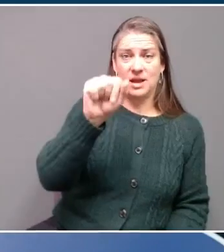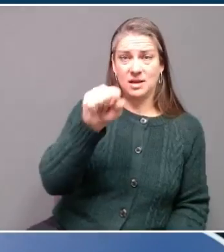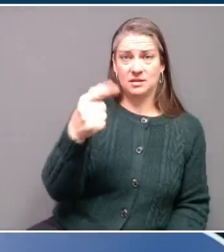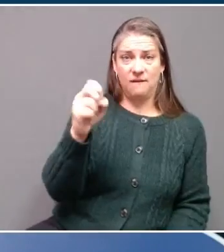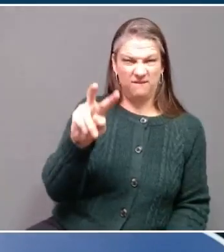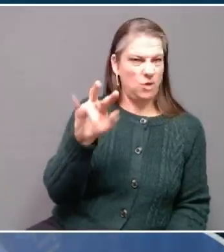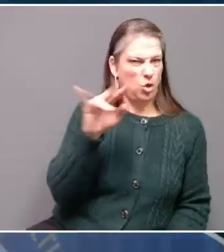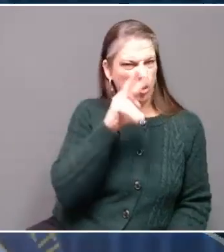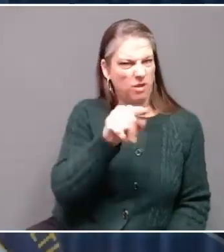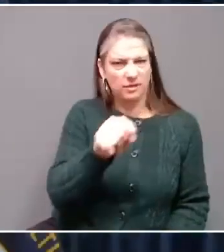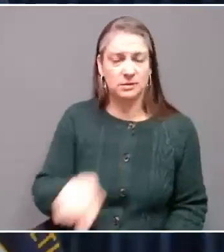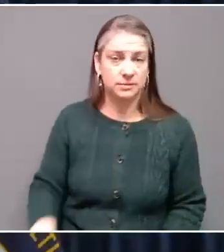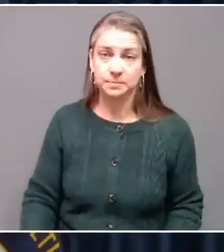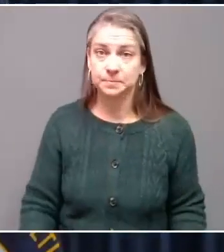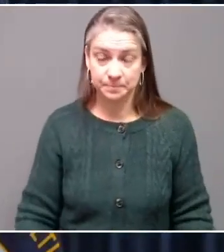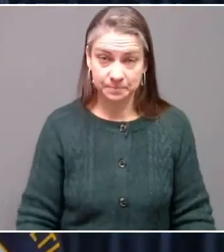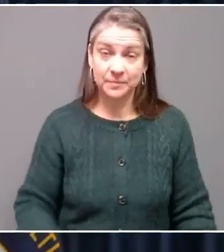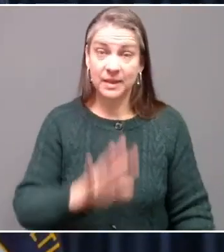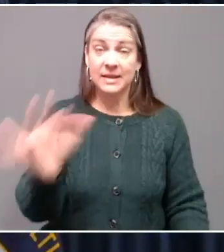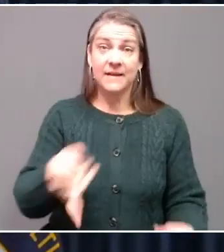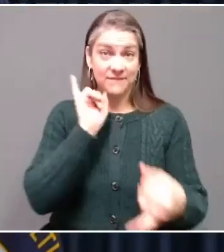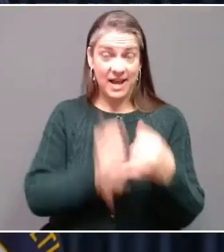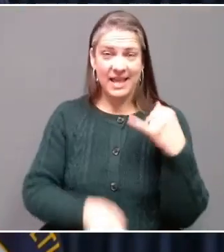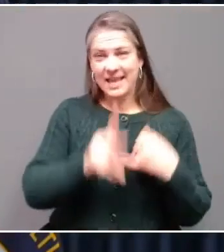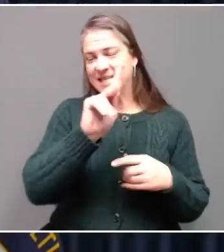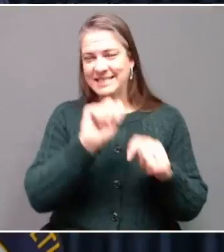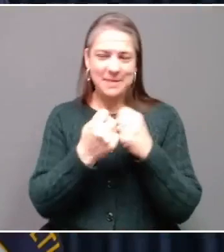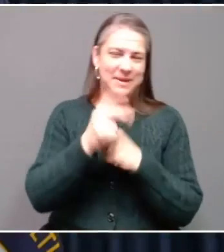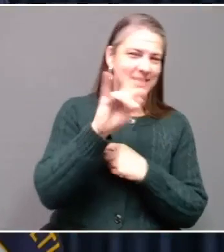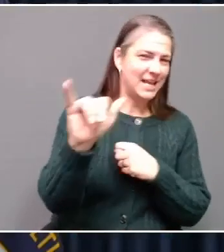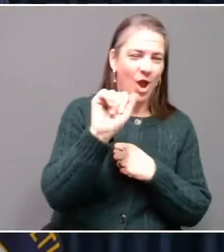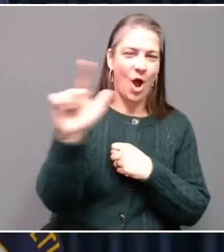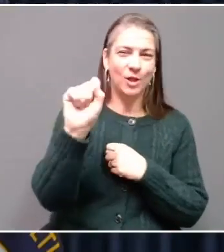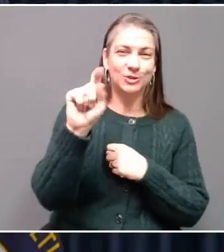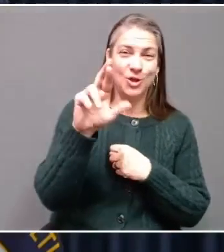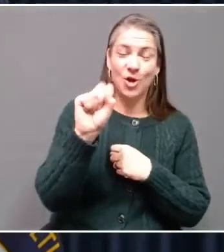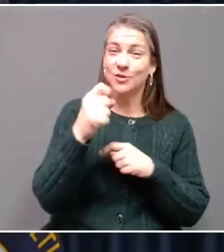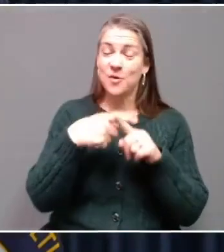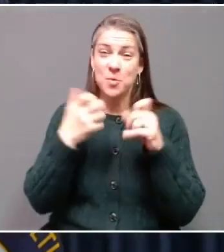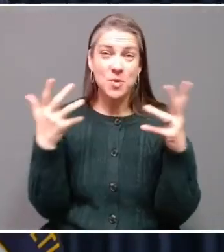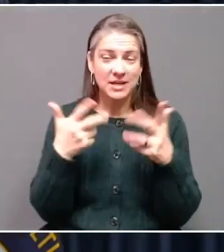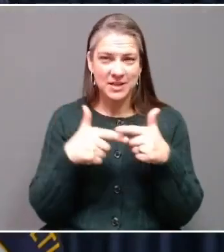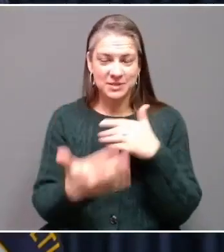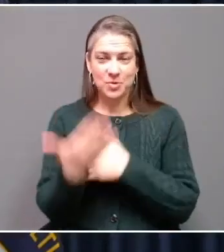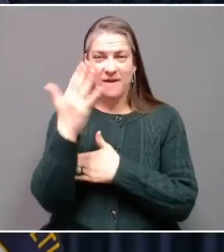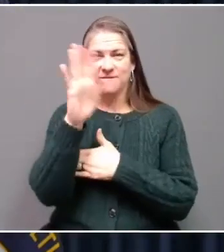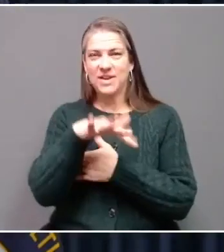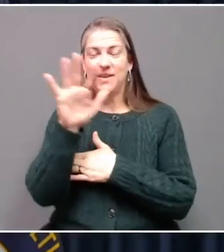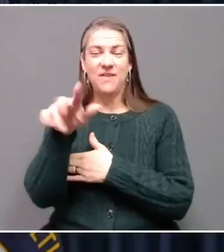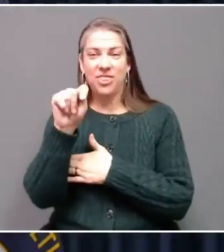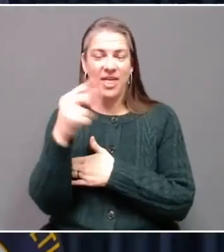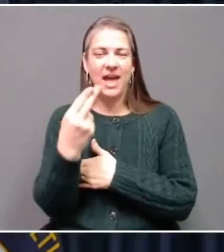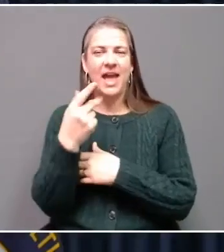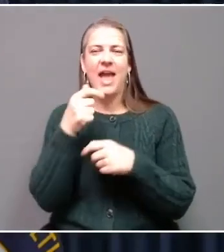fsa.usda.gov. And finally, our Team Kentucky All-Stars come from this morning's 55th annual prayer breakfast. It is